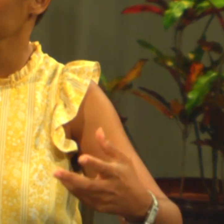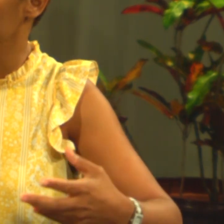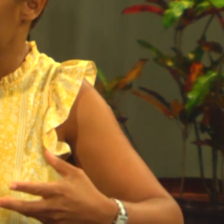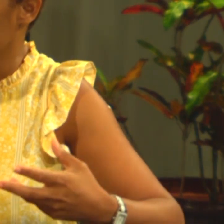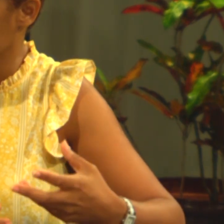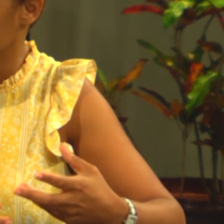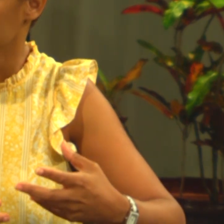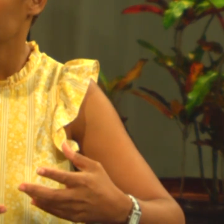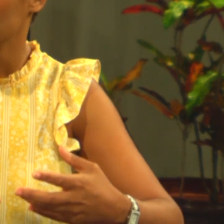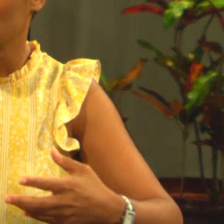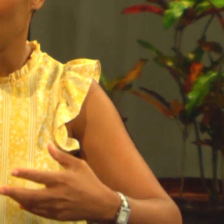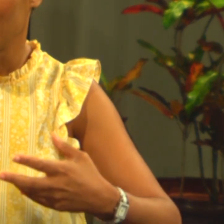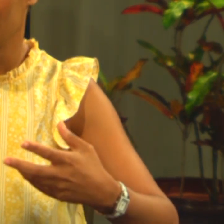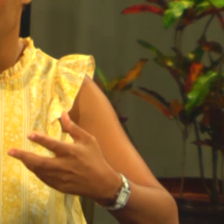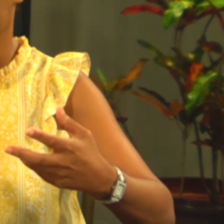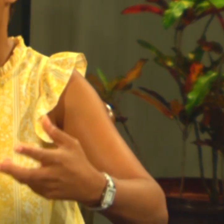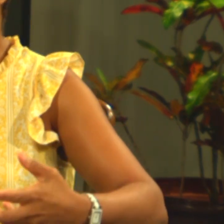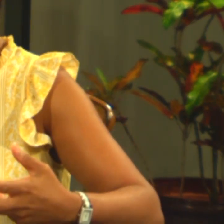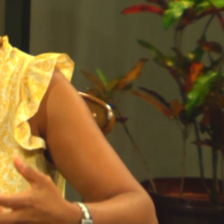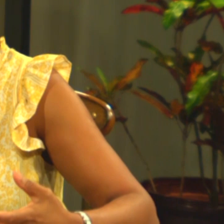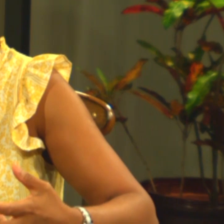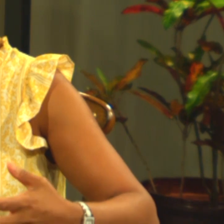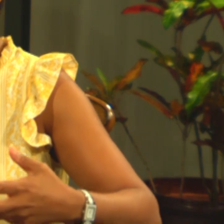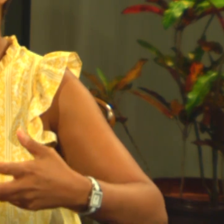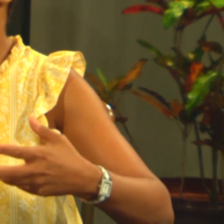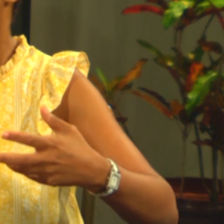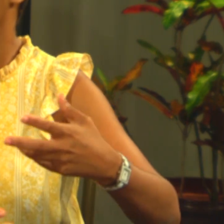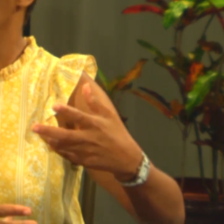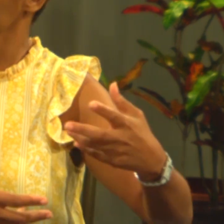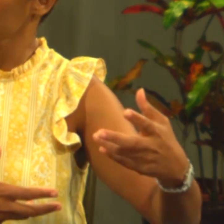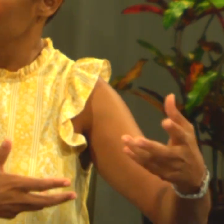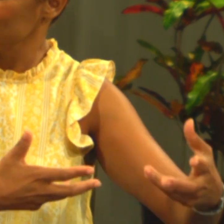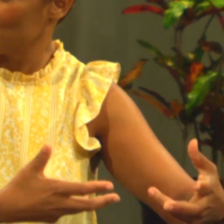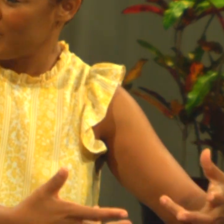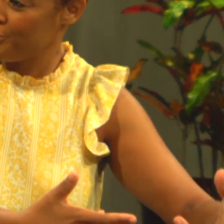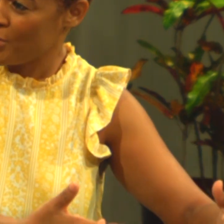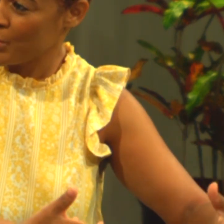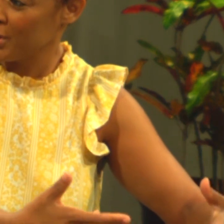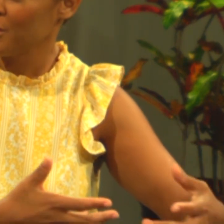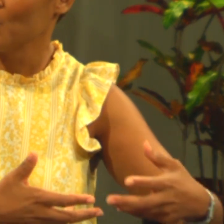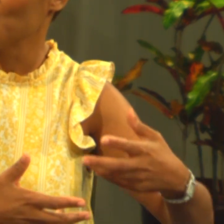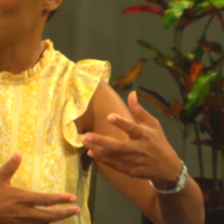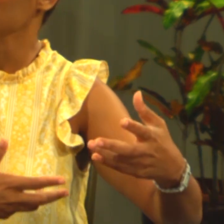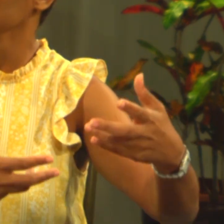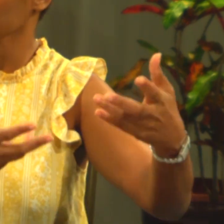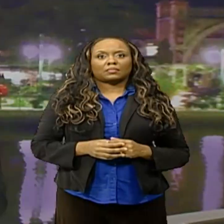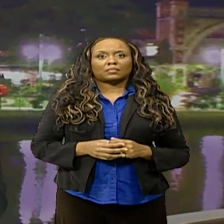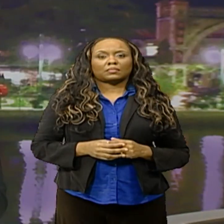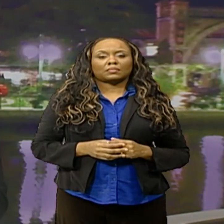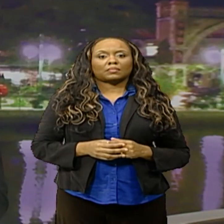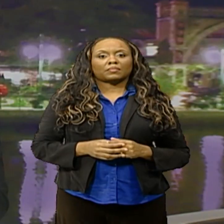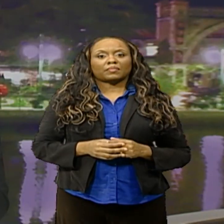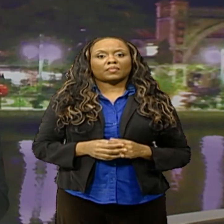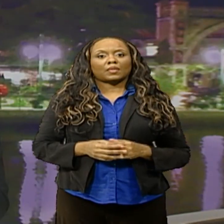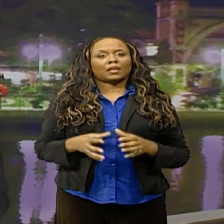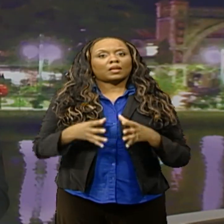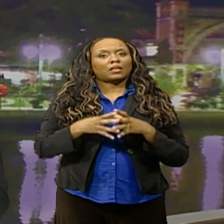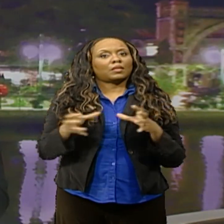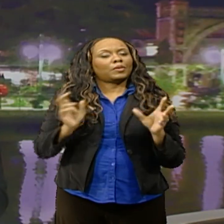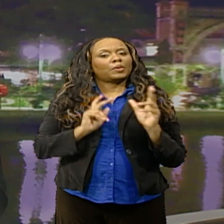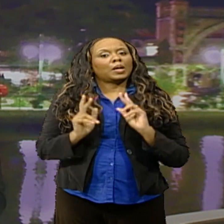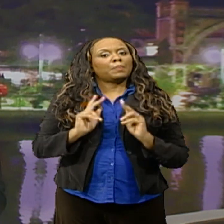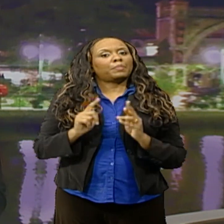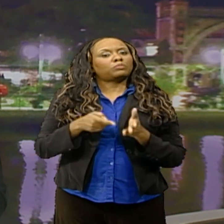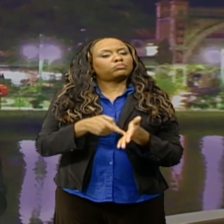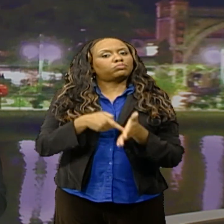the feedback, how we failed, how they see us going forward. Well, there's a